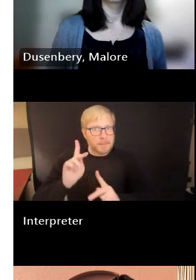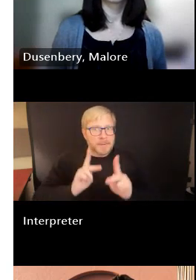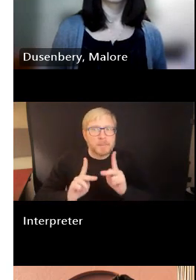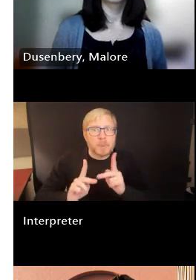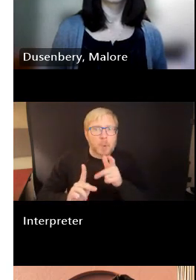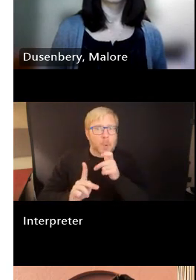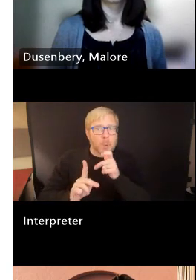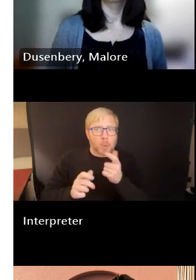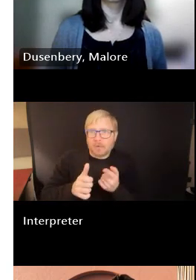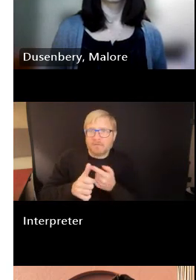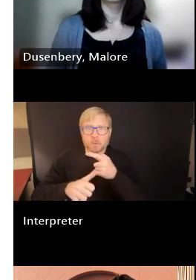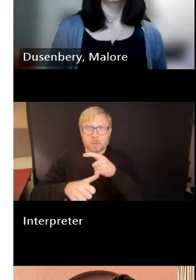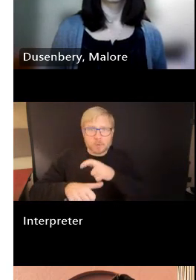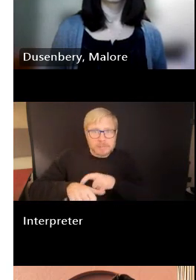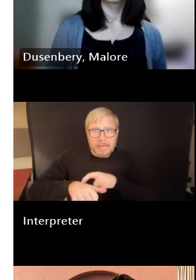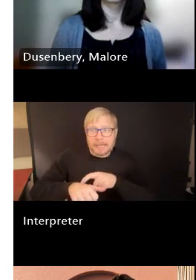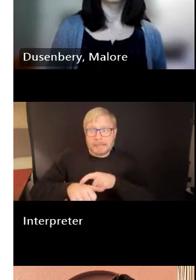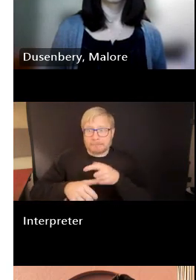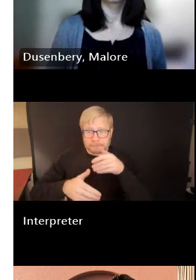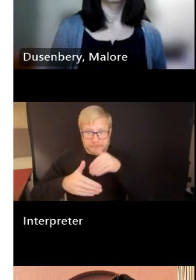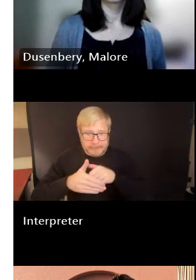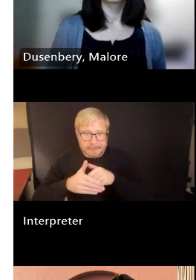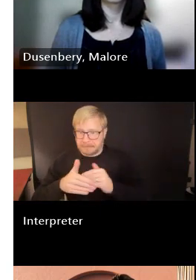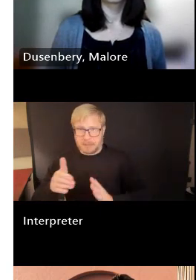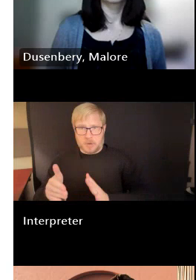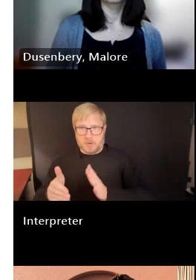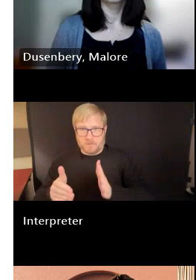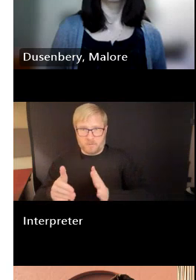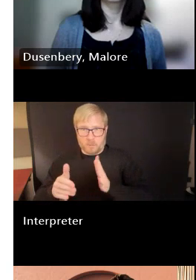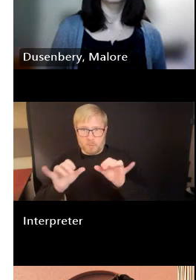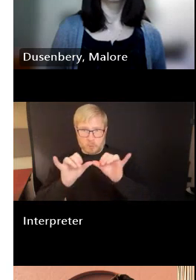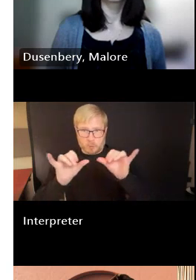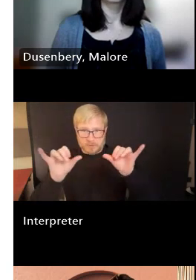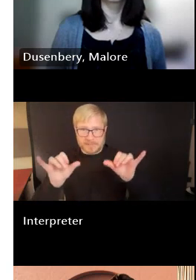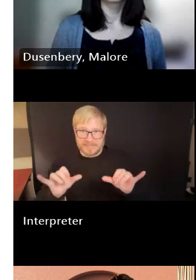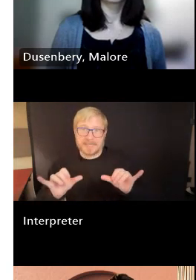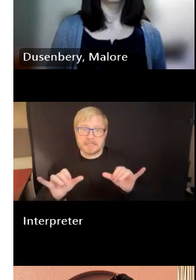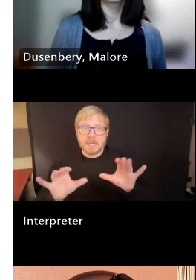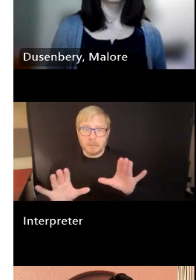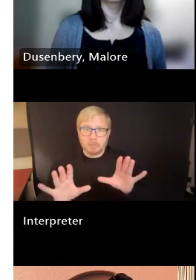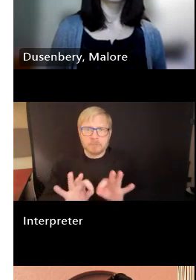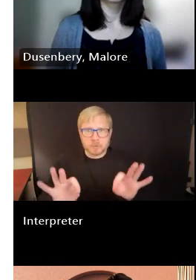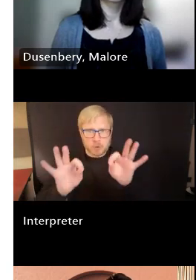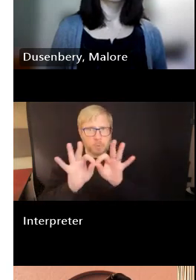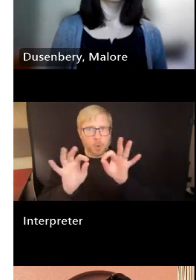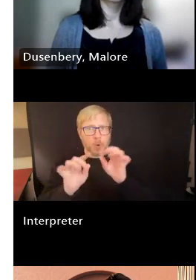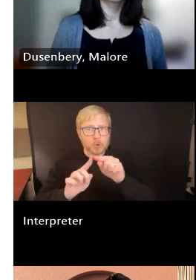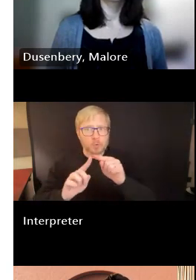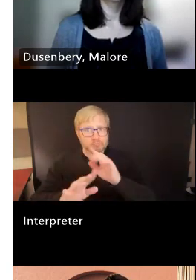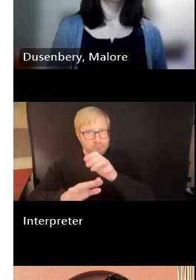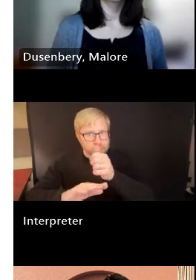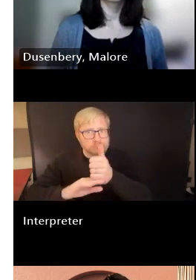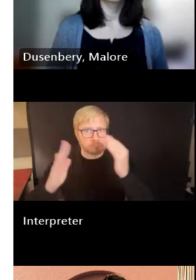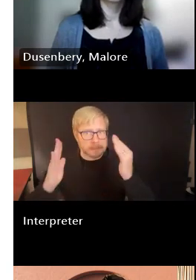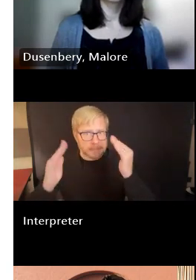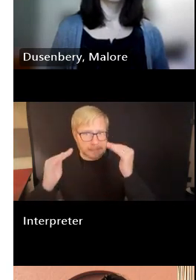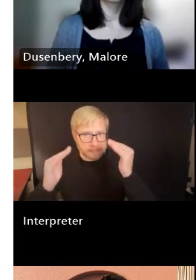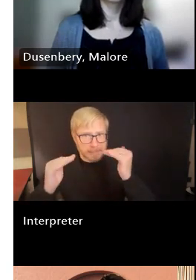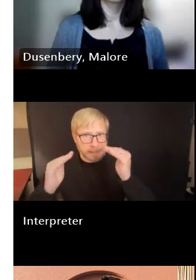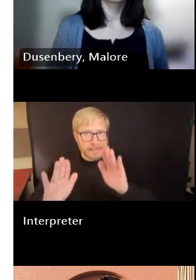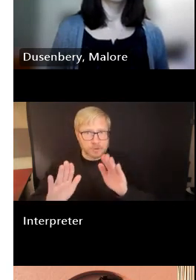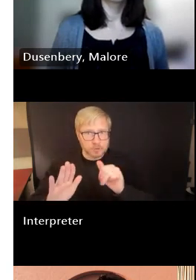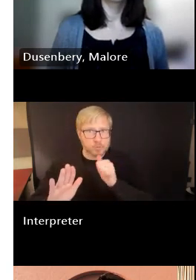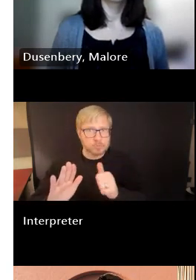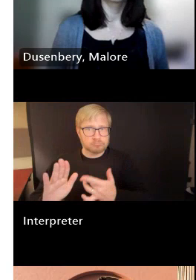different options and to set expectations that the person just doesn't feel frustrated about it. And there were a couple